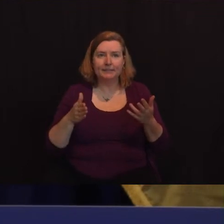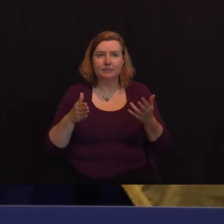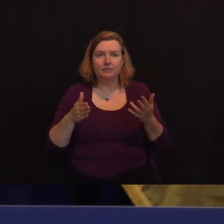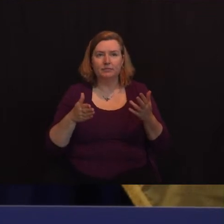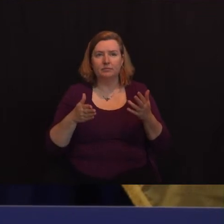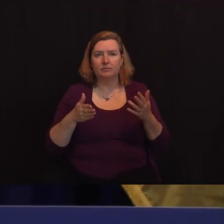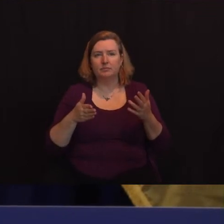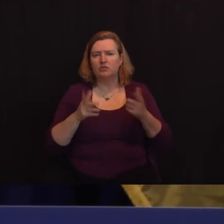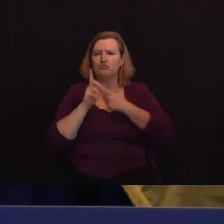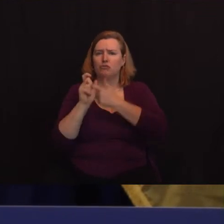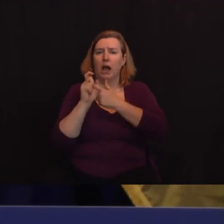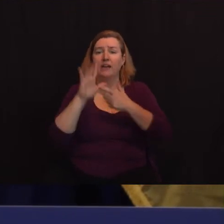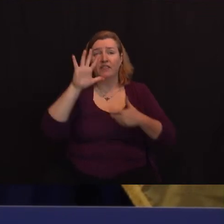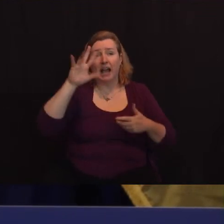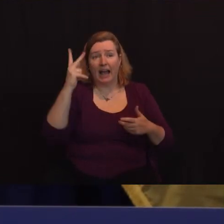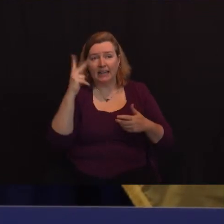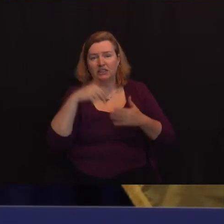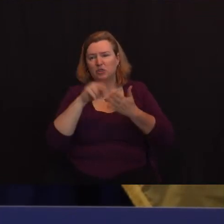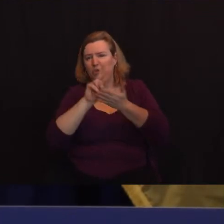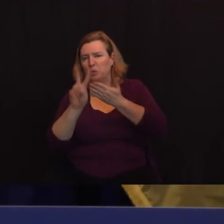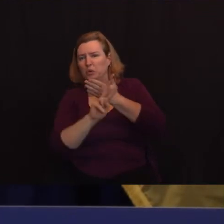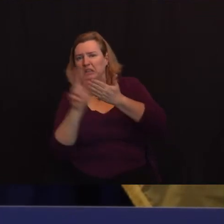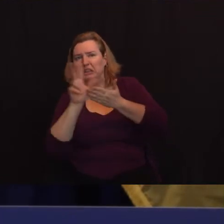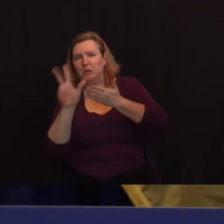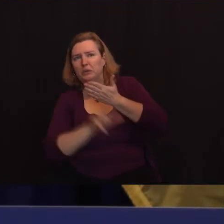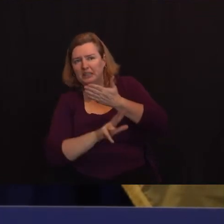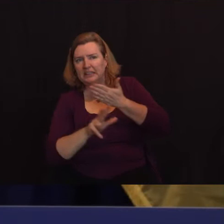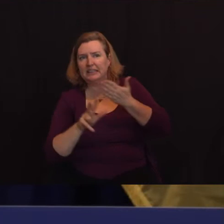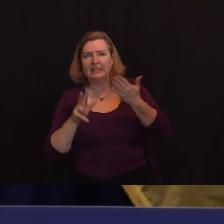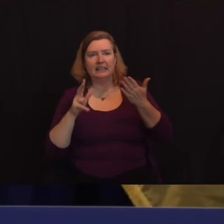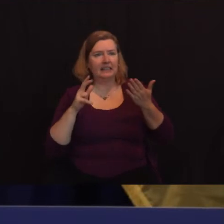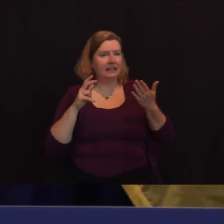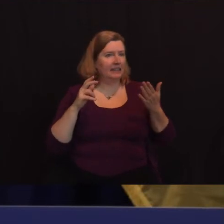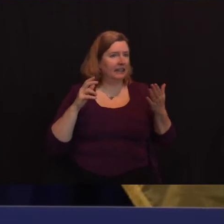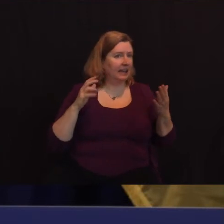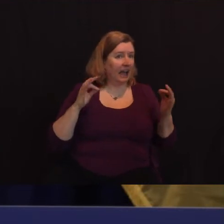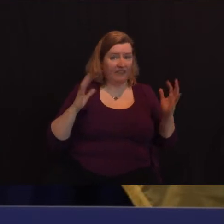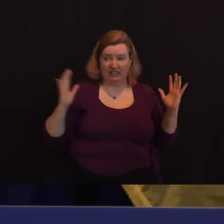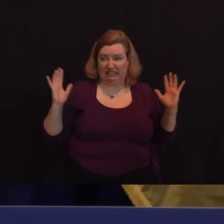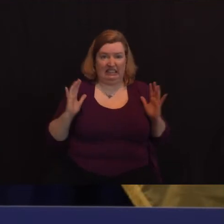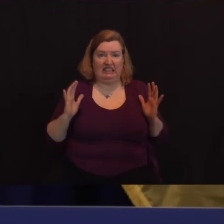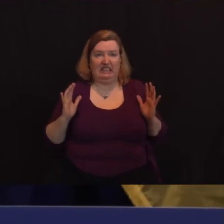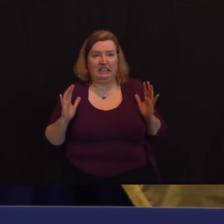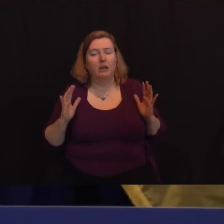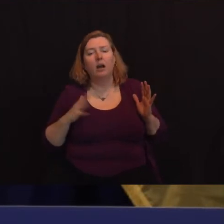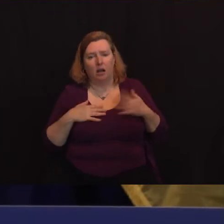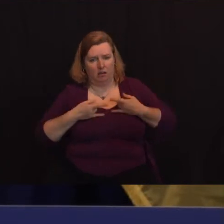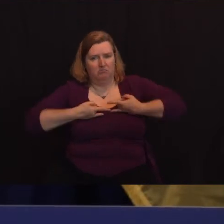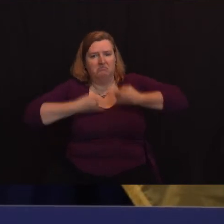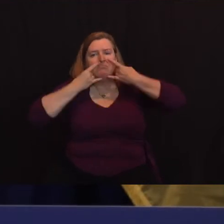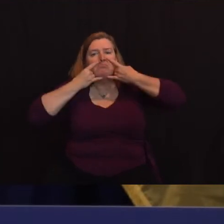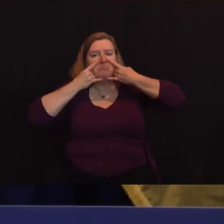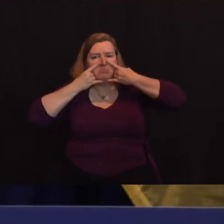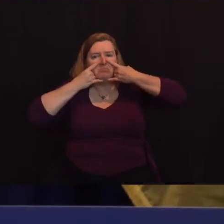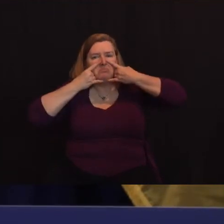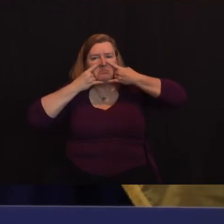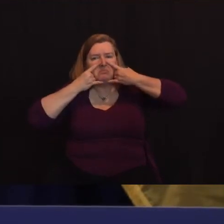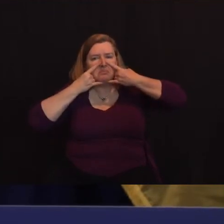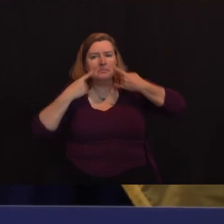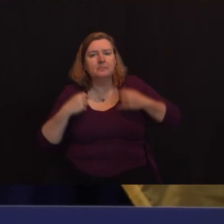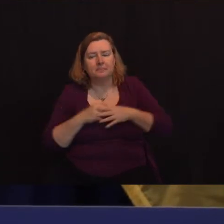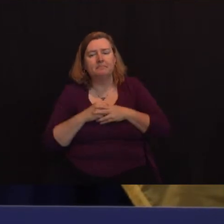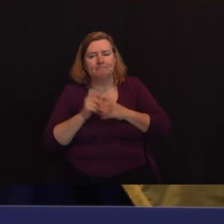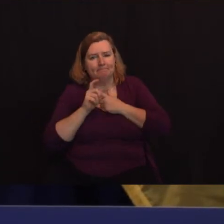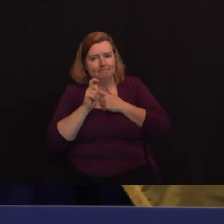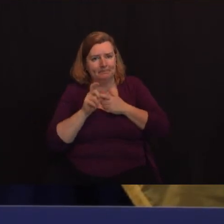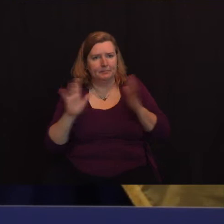then. Unless we're in a pack, we're going to have them on us, but not wear them while we're running, because Tammy and I are in the same bubble,